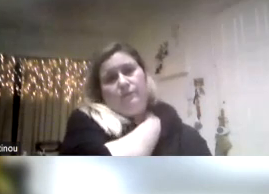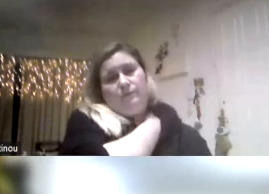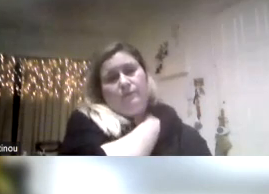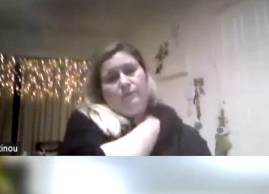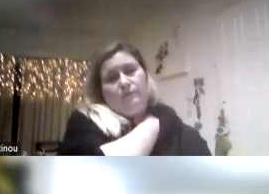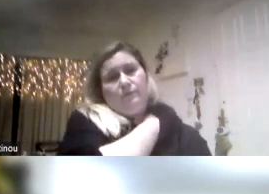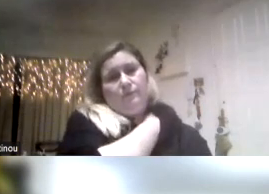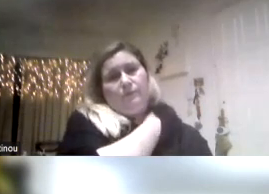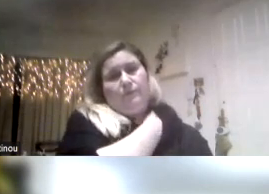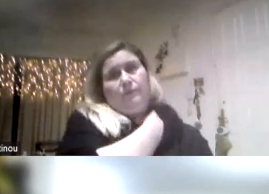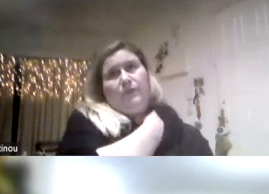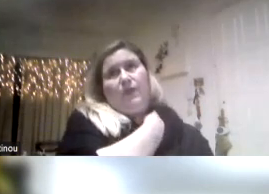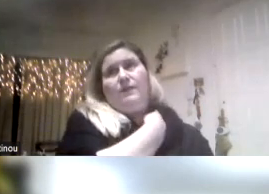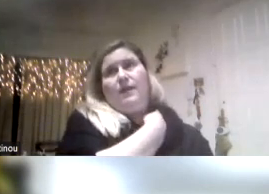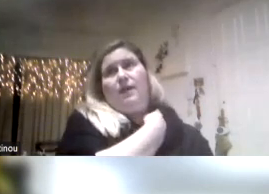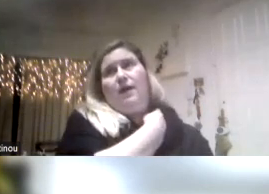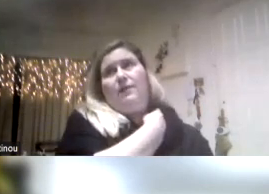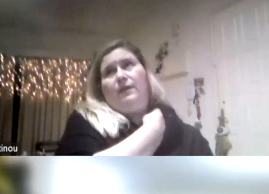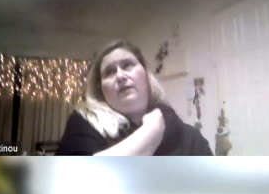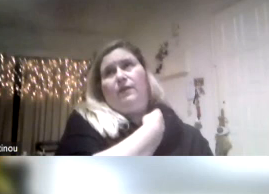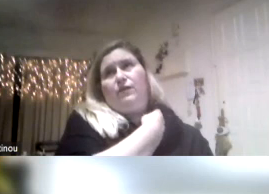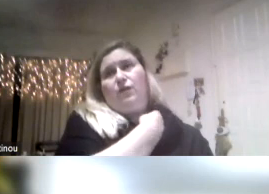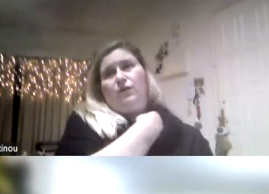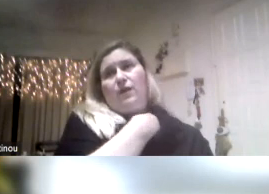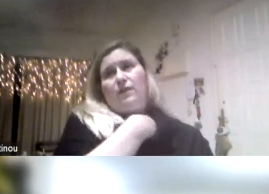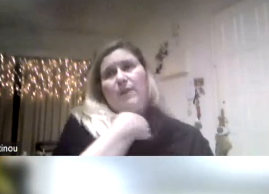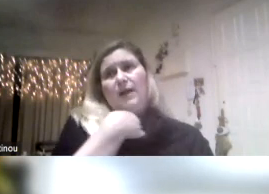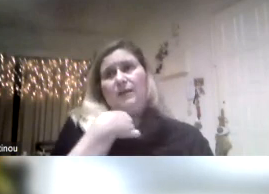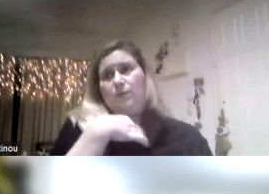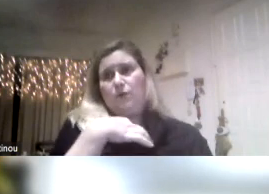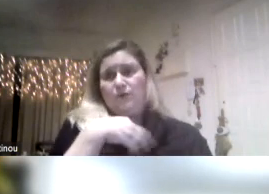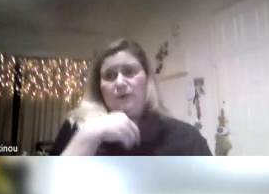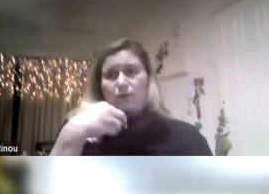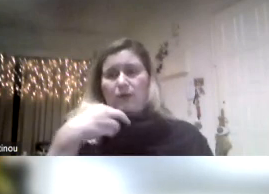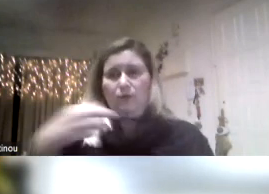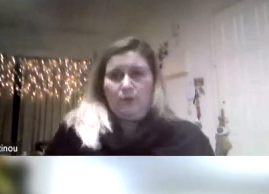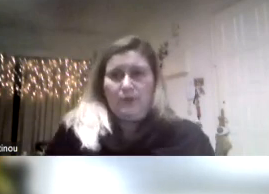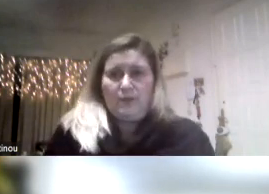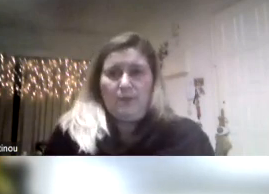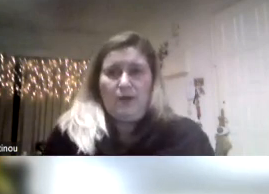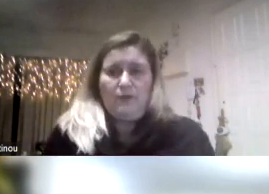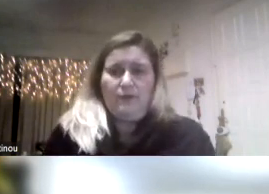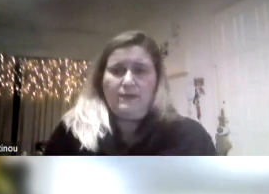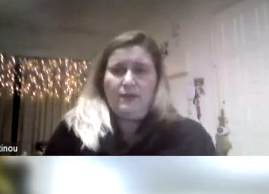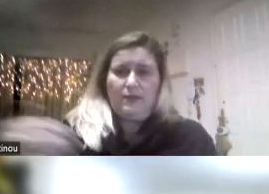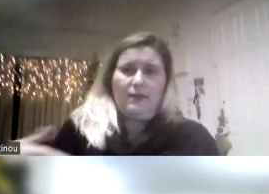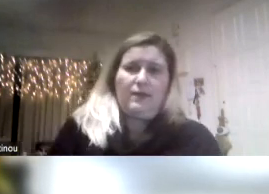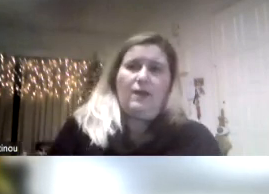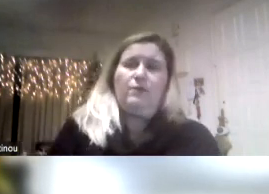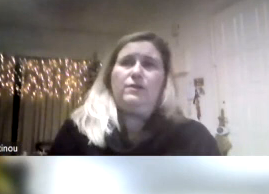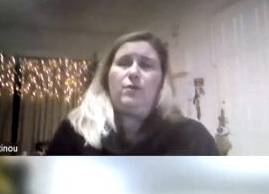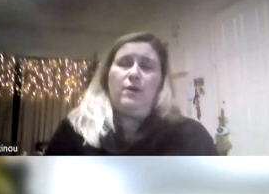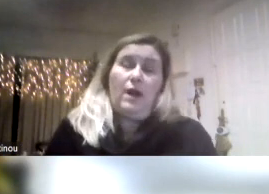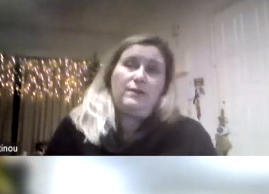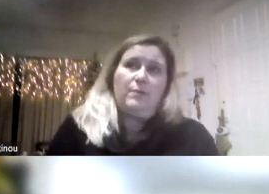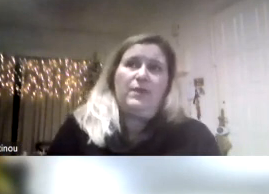whole time. Yes, I think there is also like the ballast water that you can do things about and things that they can